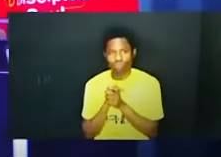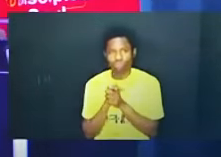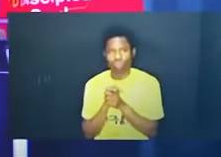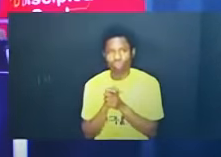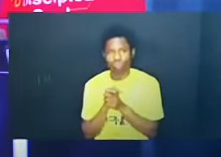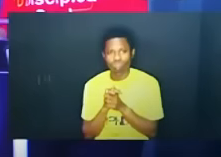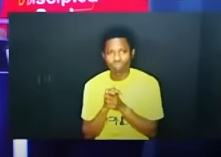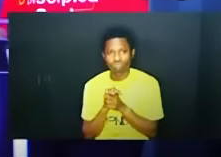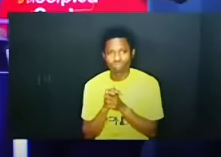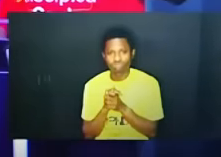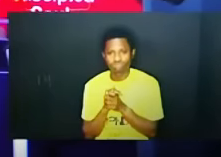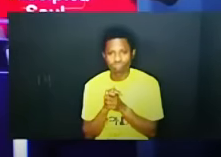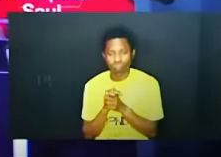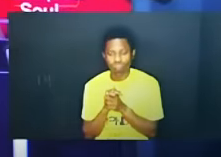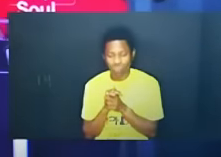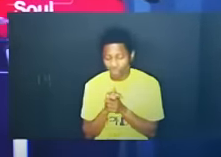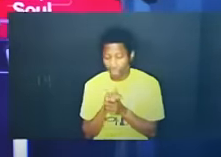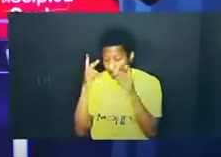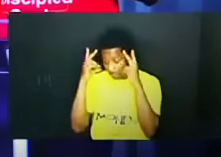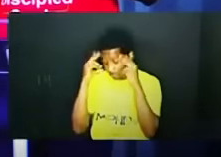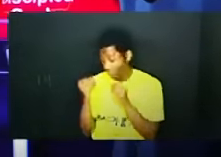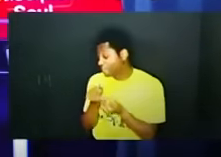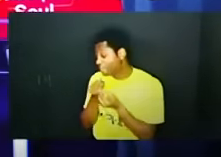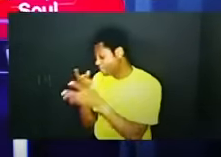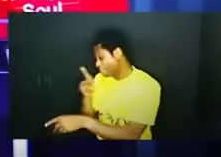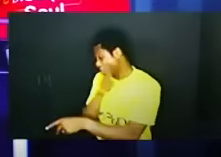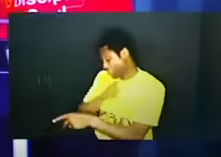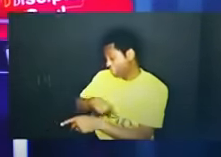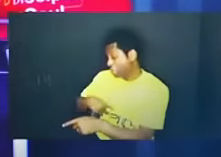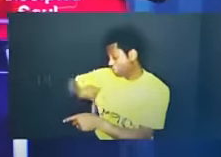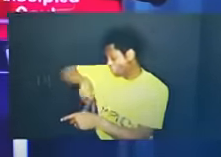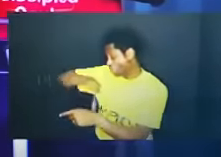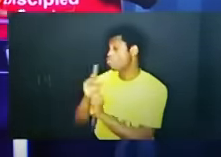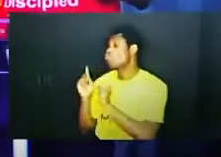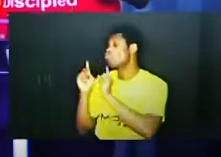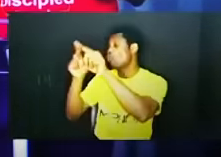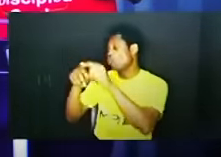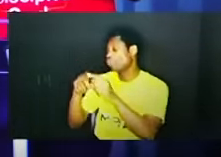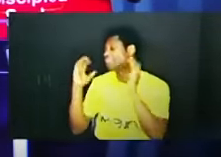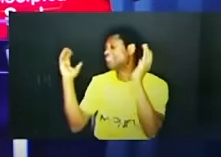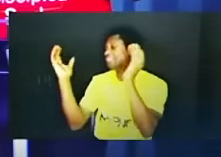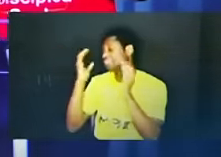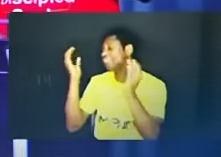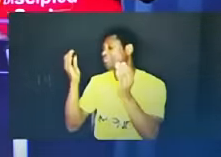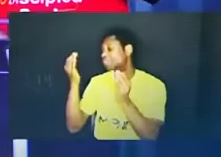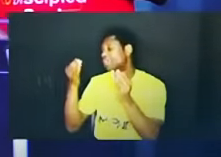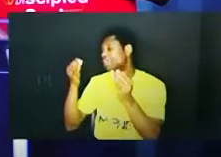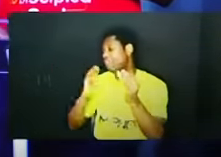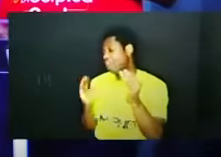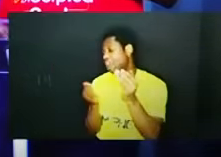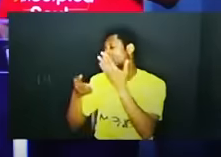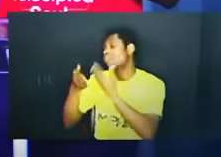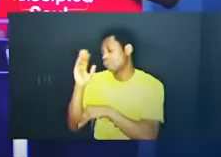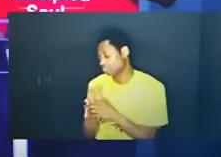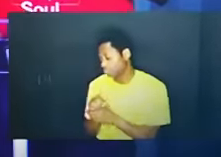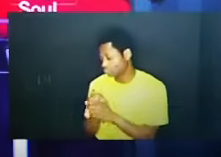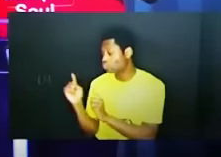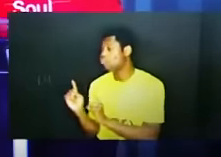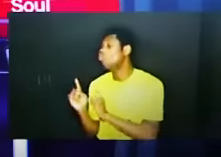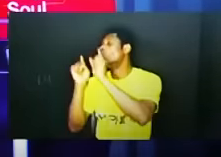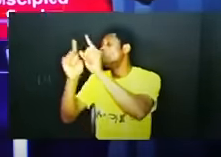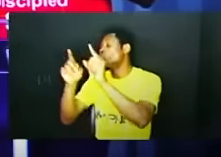going to celebrate our God. We are going to sacrifice